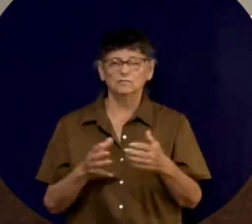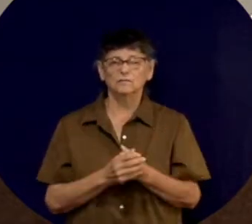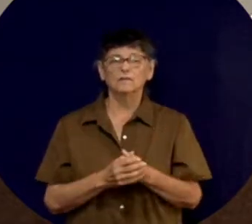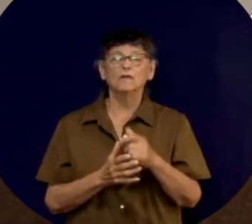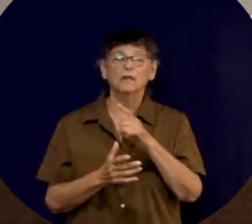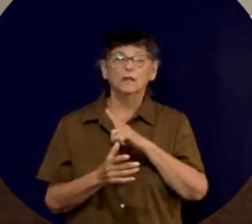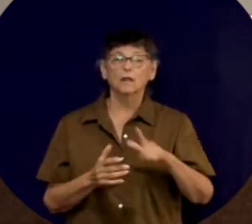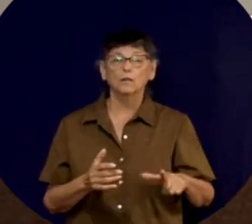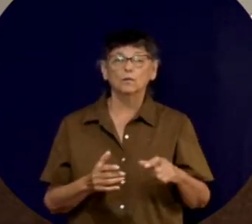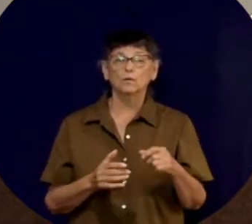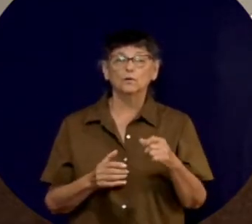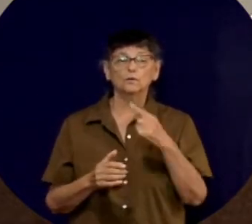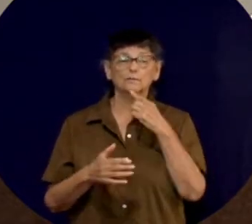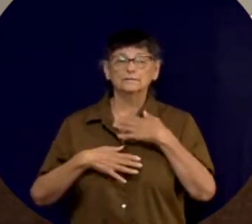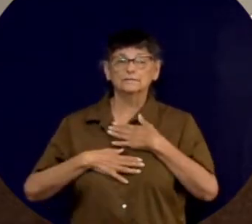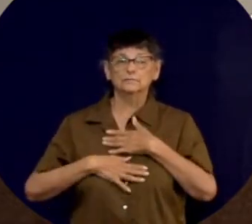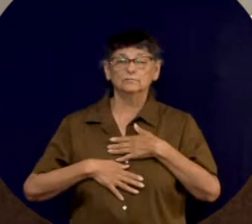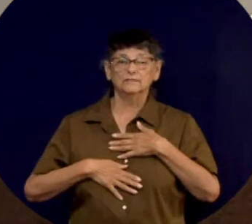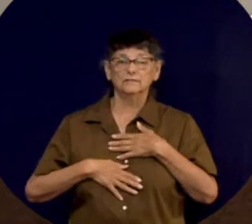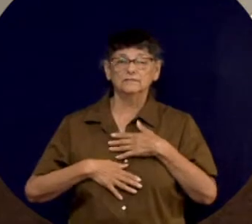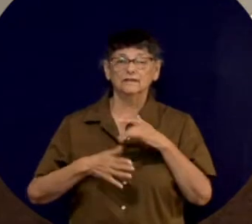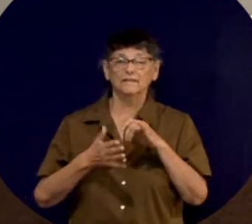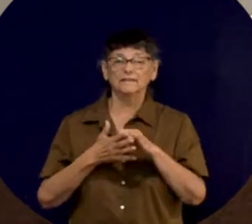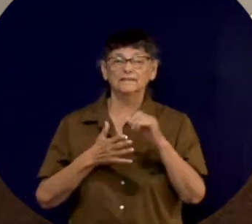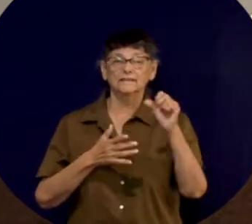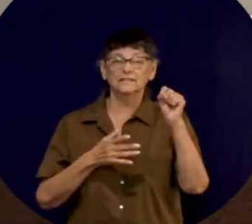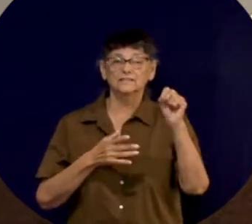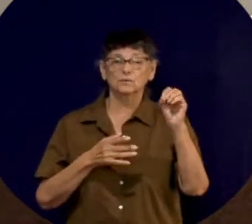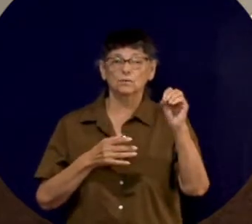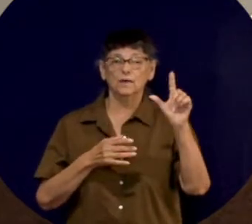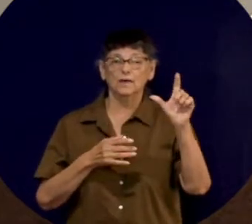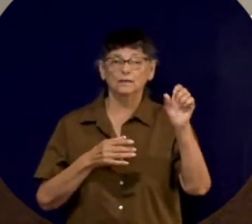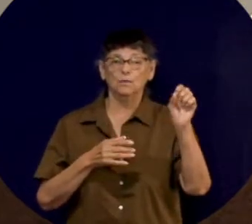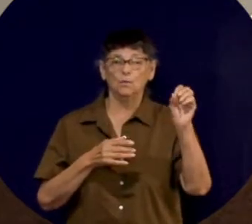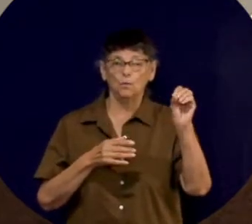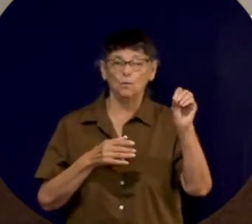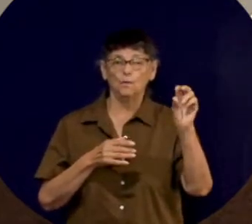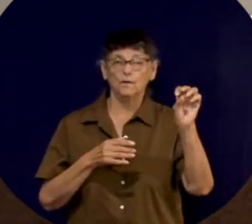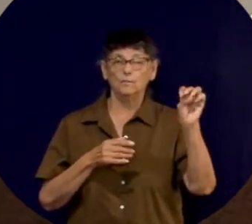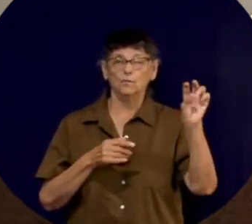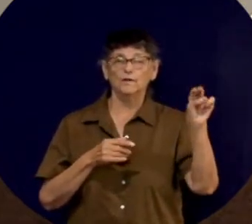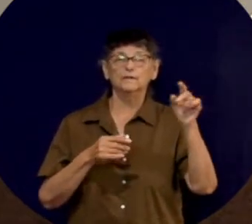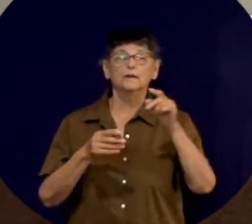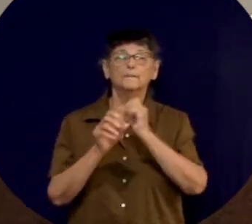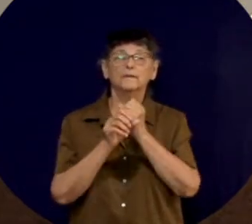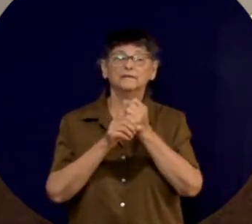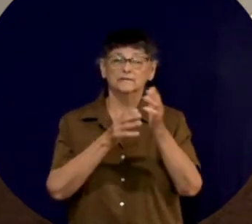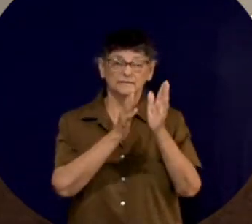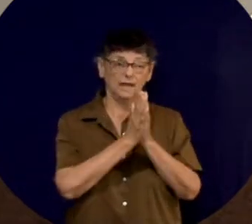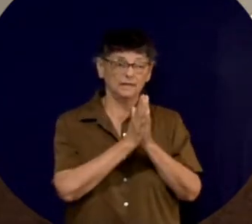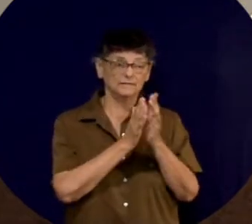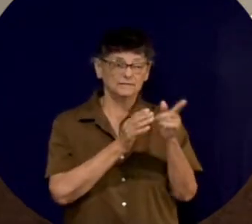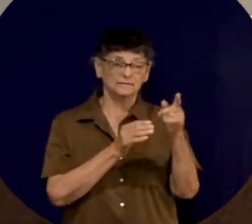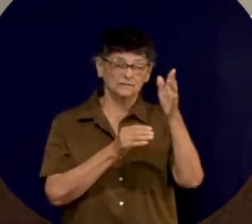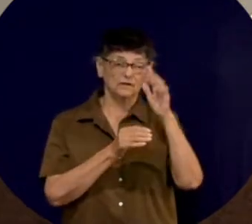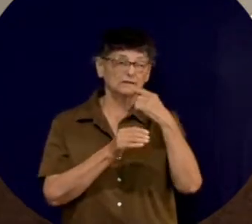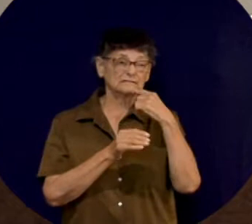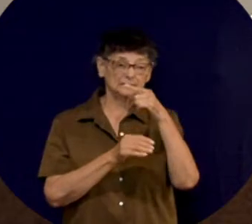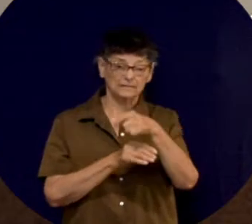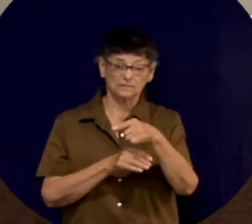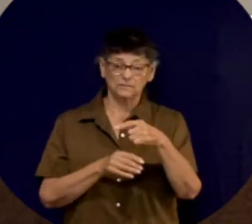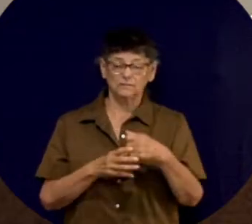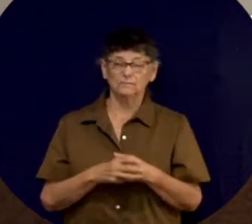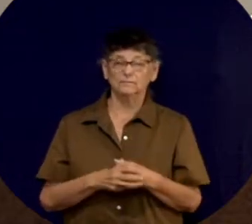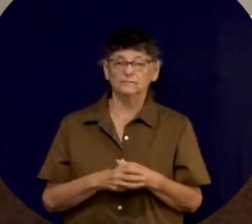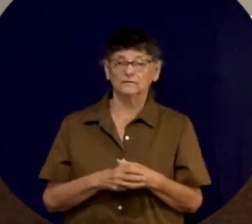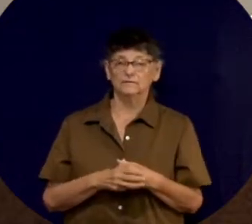The Lord was pleased that Solomon made this request. So God said to him,